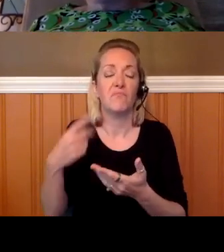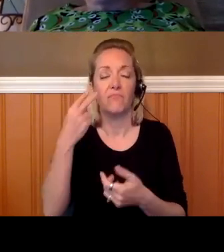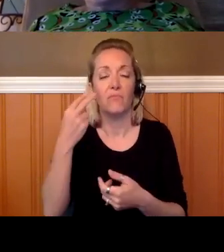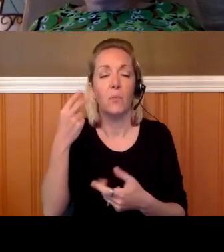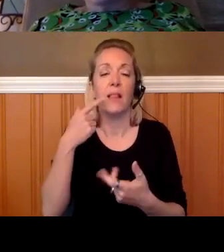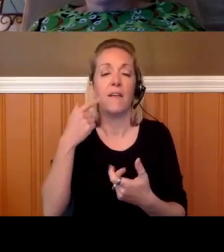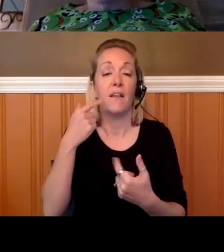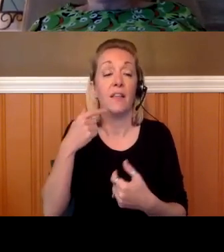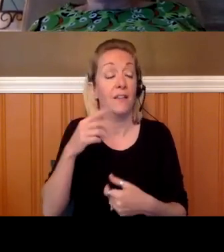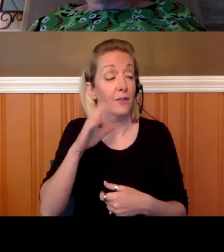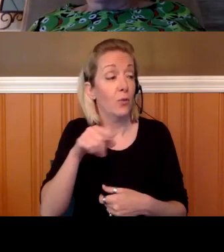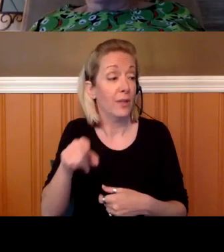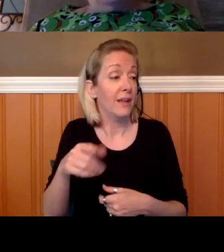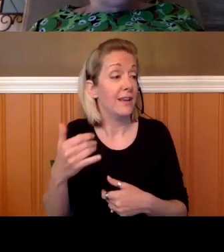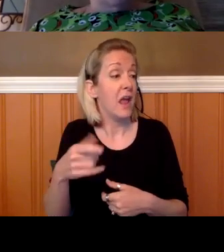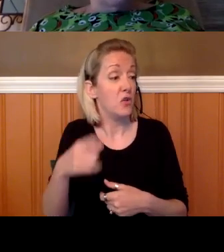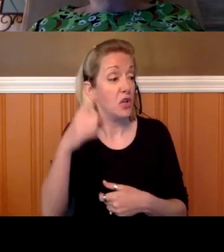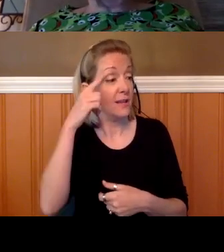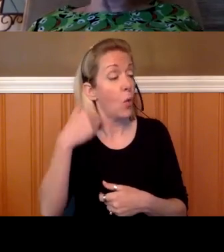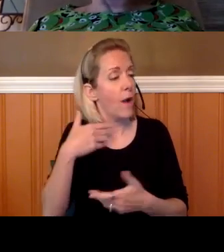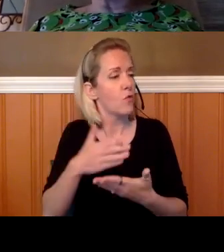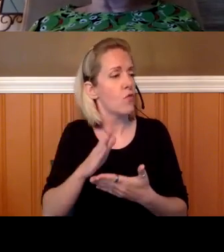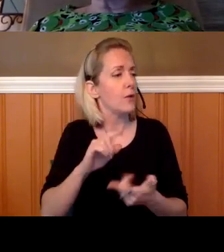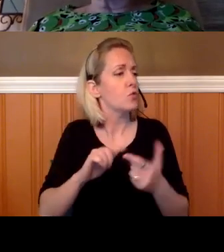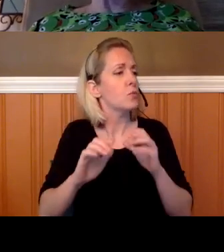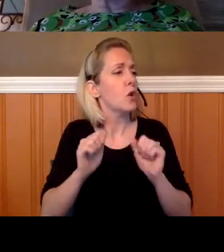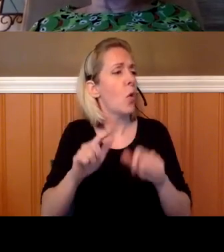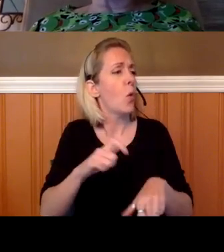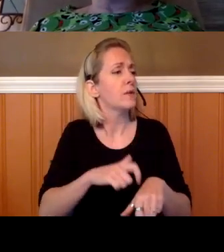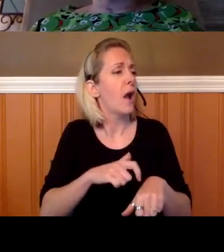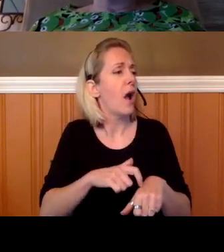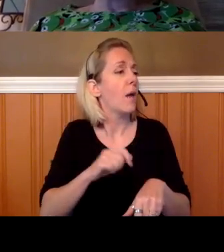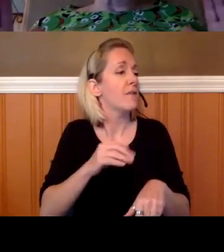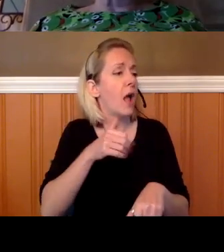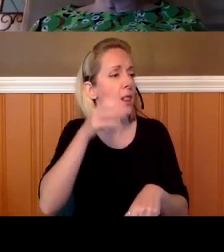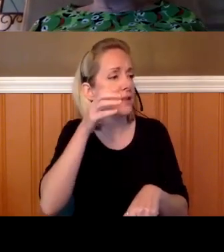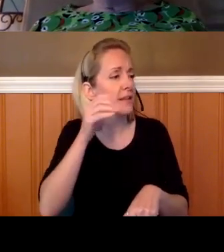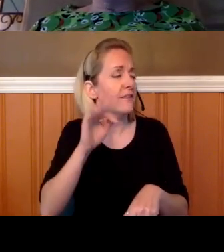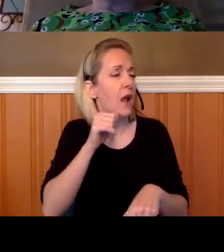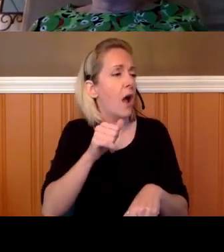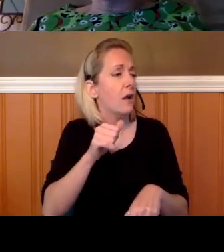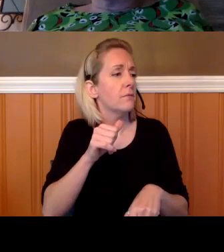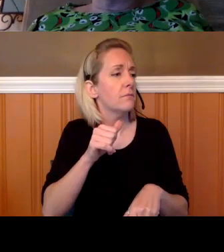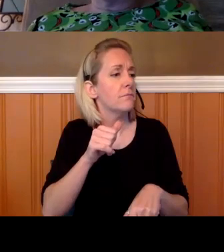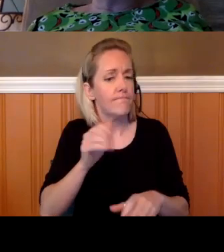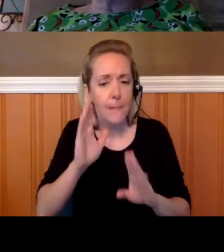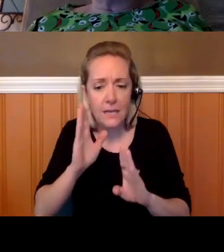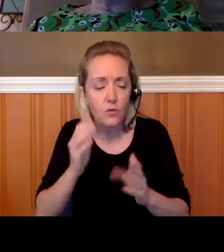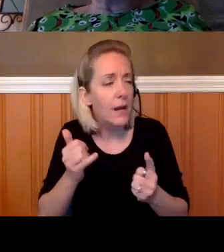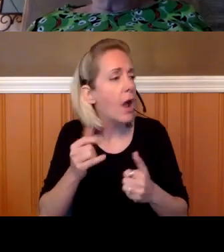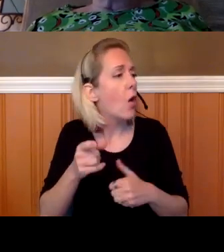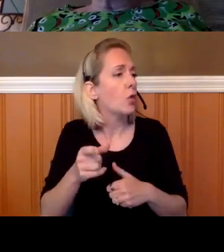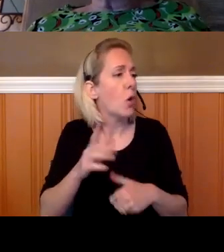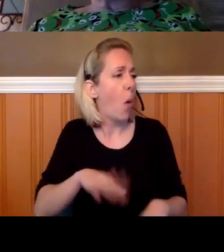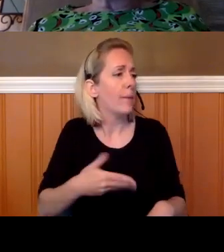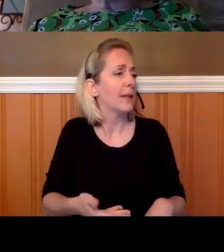to communicate, that she has the right to do this all the time, and gets really mad if we don't give her the opportunity to say what she wants to